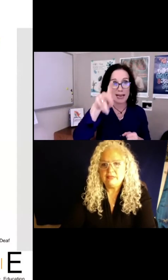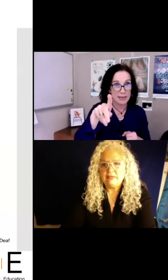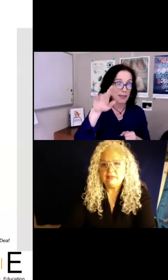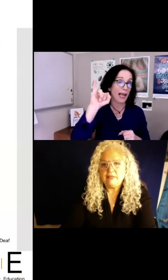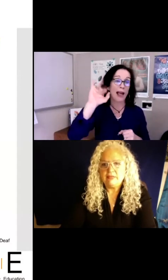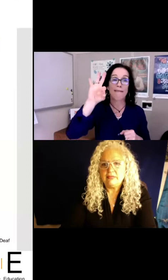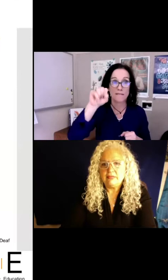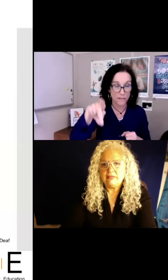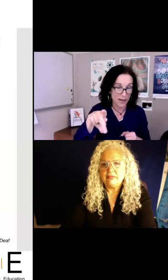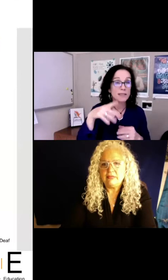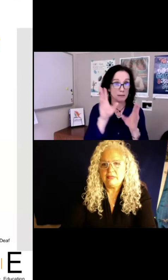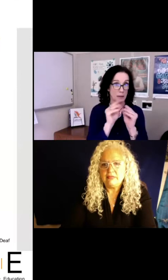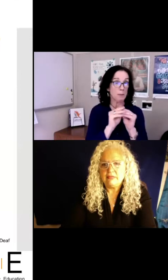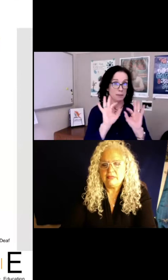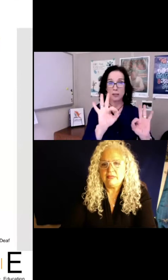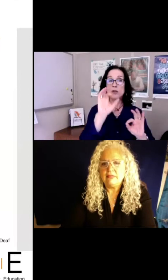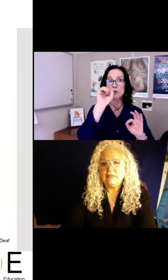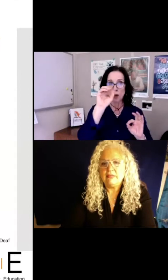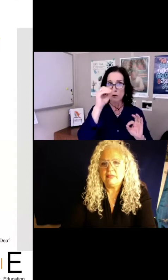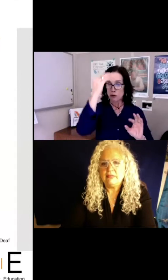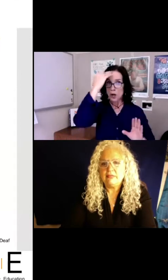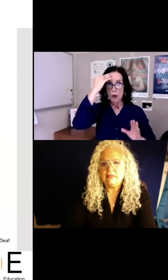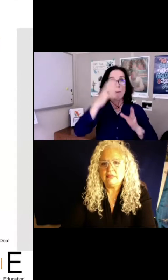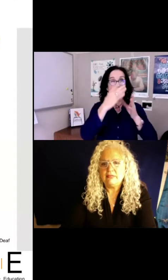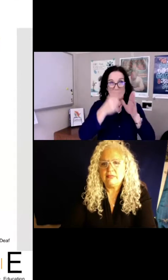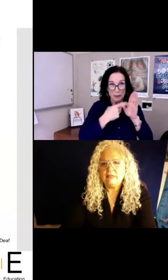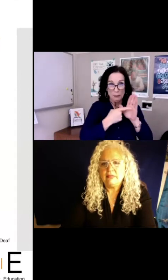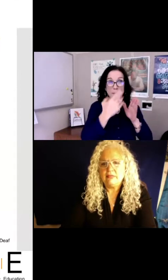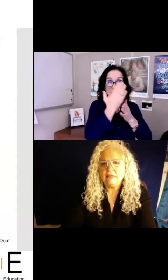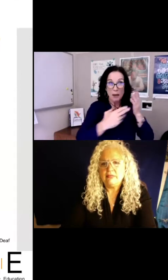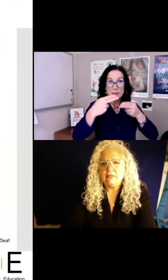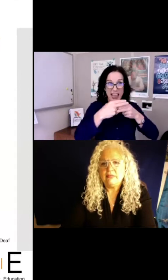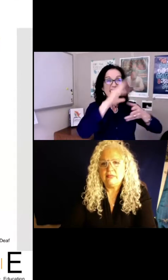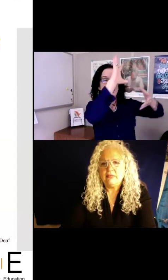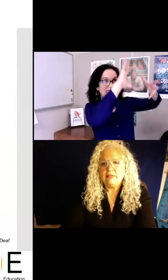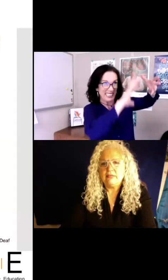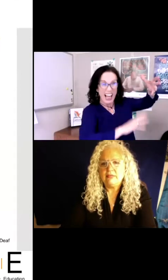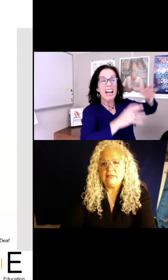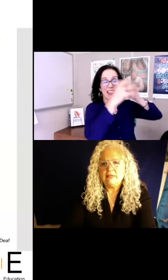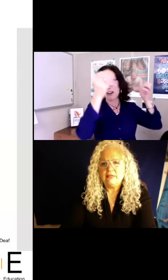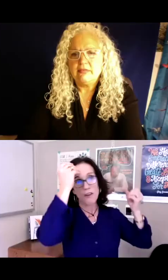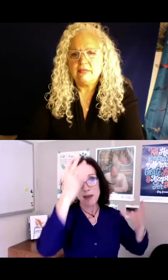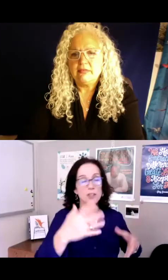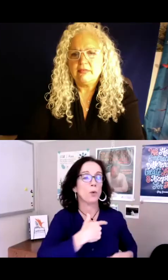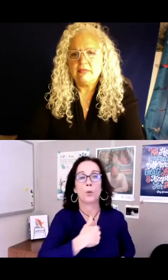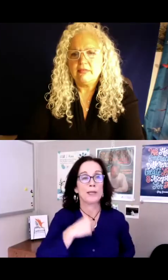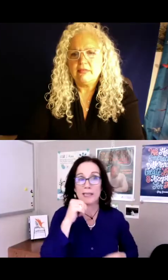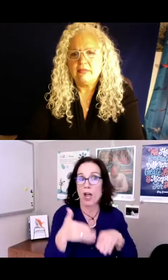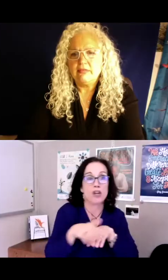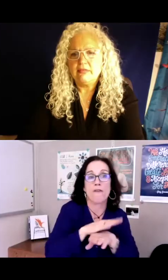home and review it for your next IEP or FIEP meeting. So just know that some of